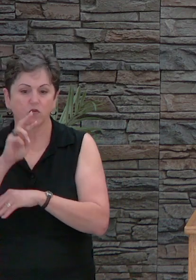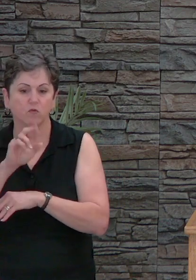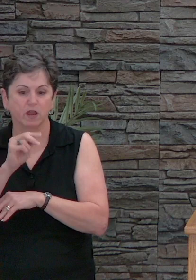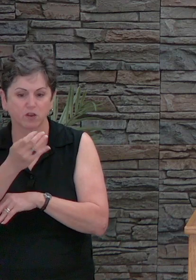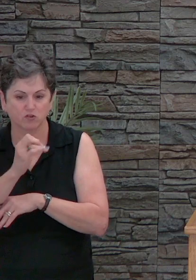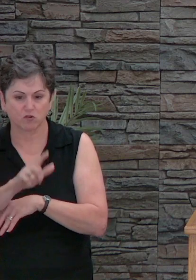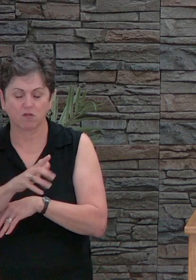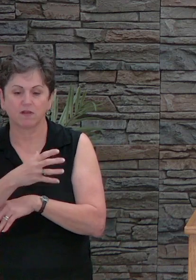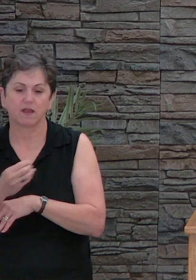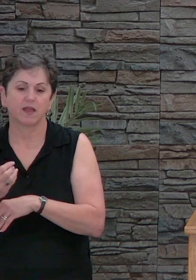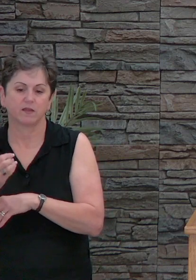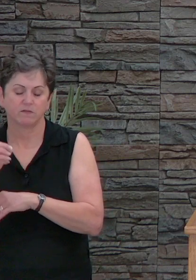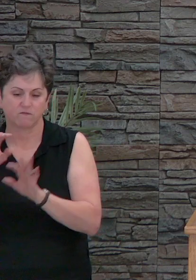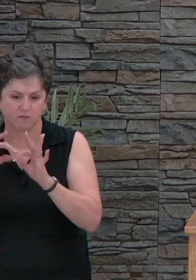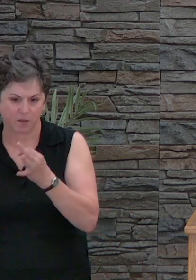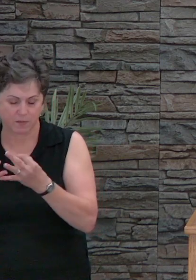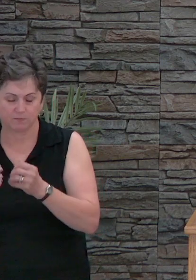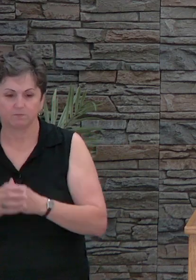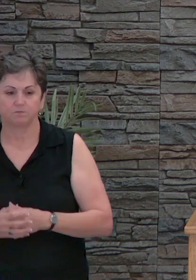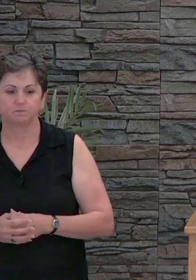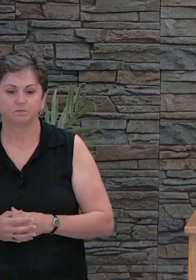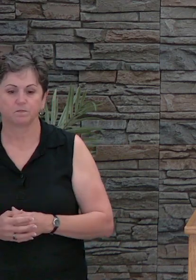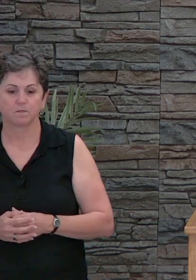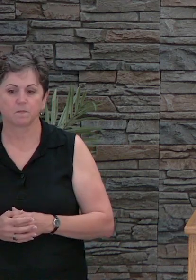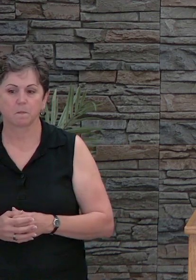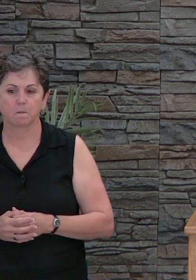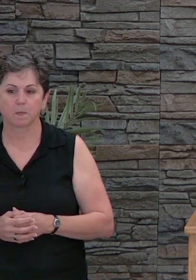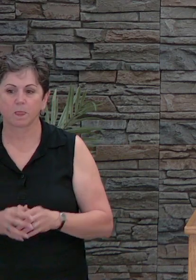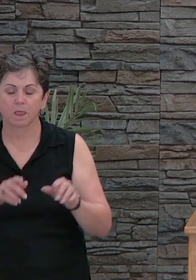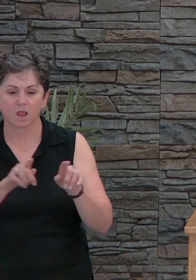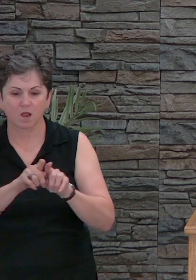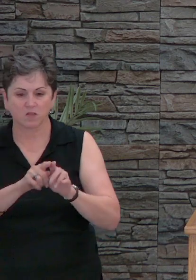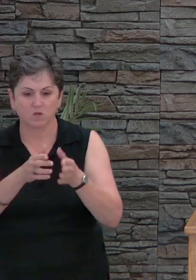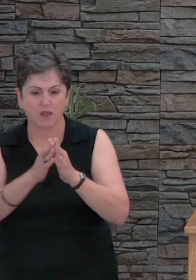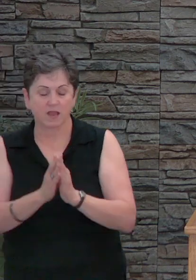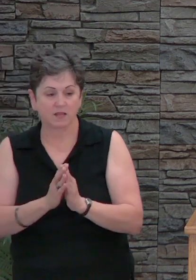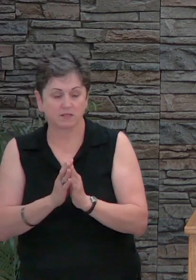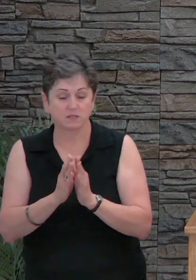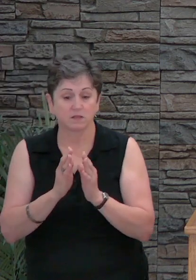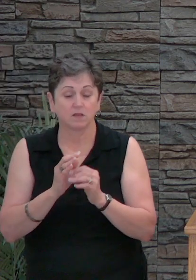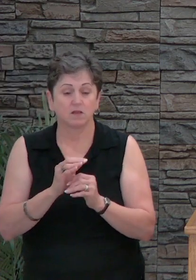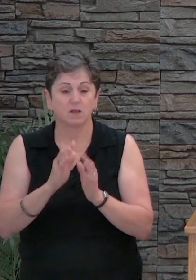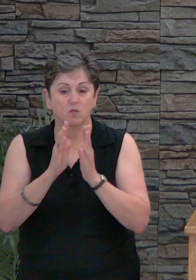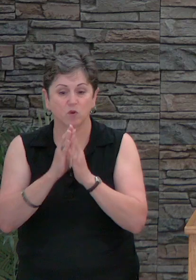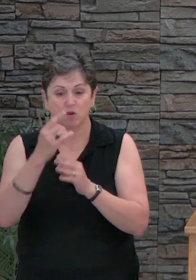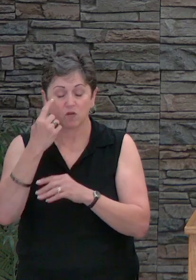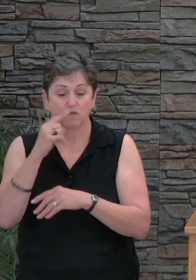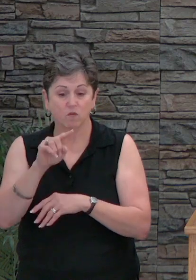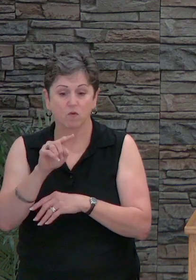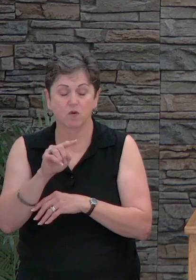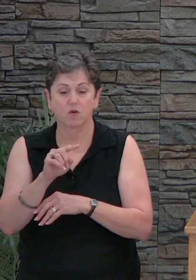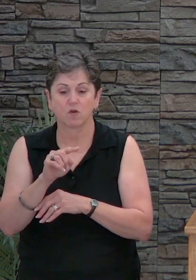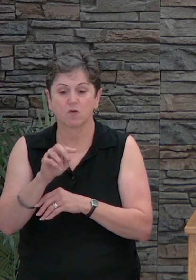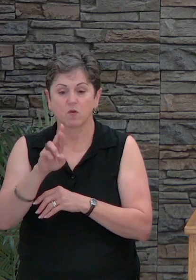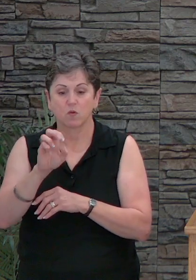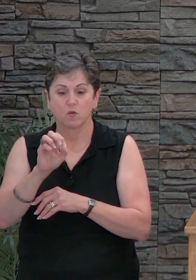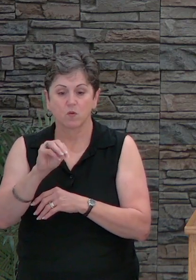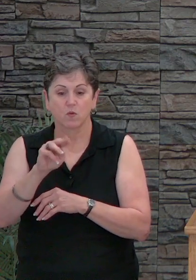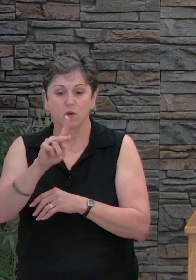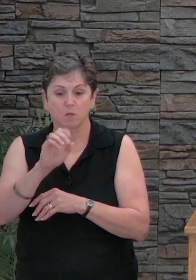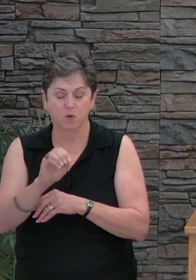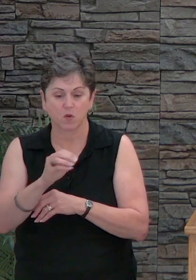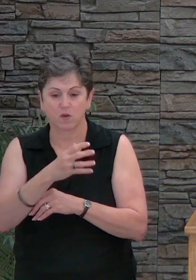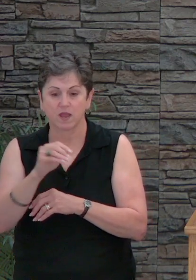and for her family as well. I also ask that you be in prayer for Remco